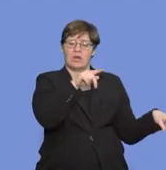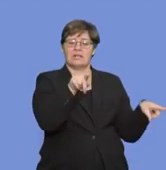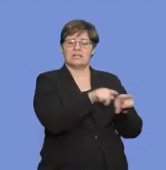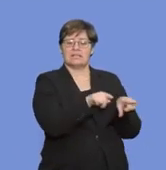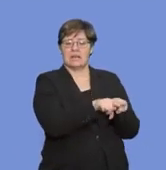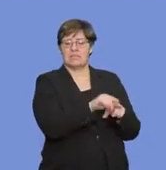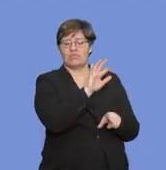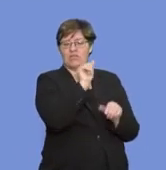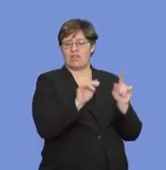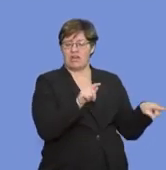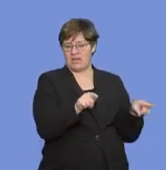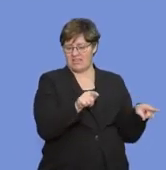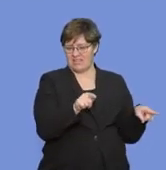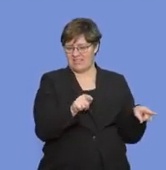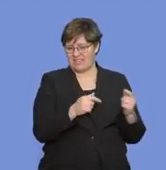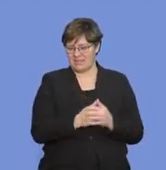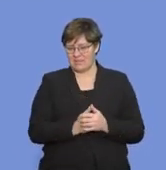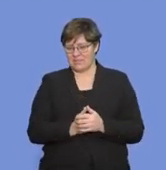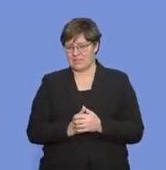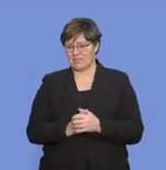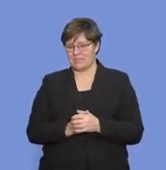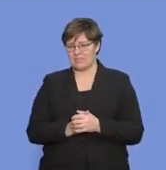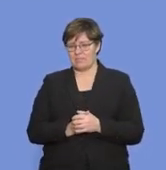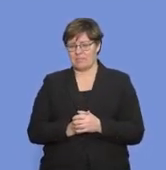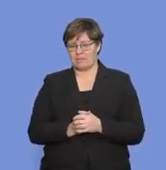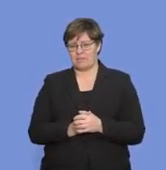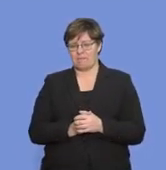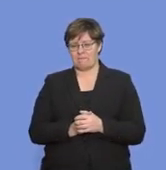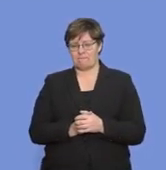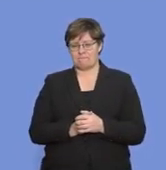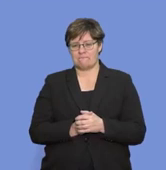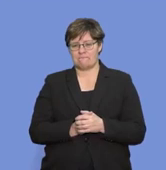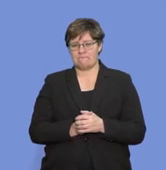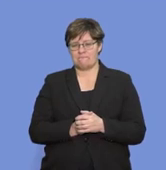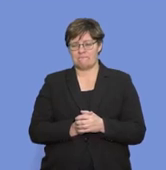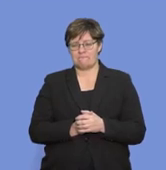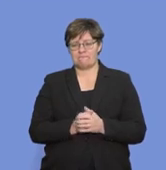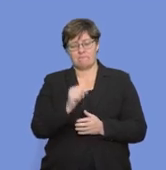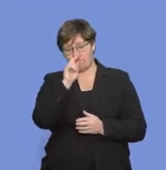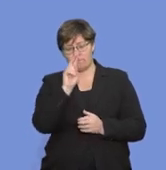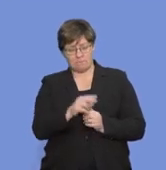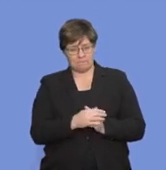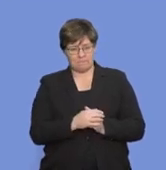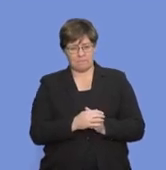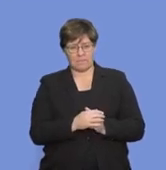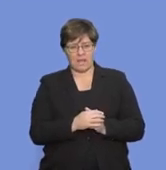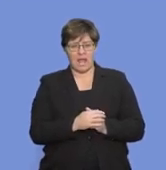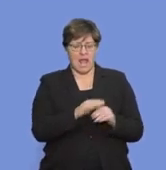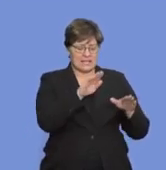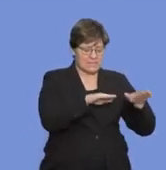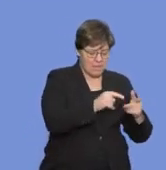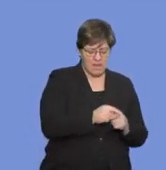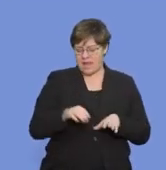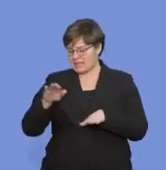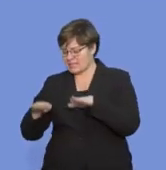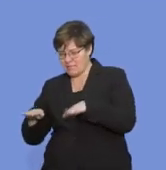branch out of the Australian one is more similar to the South African one in which it branches out. So we can see that they do